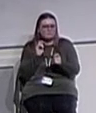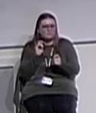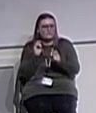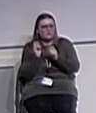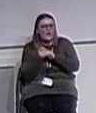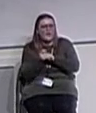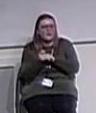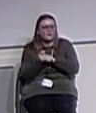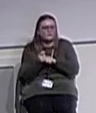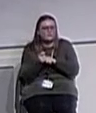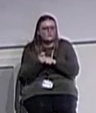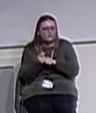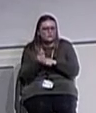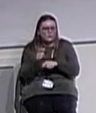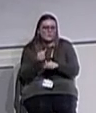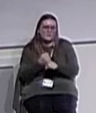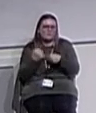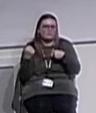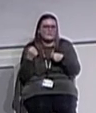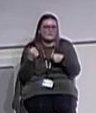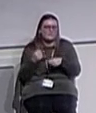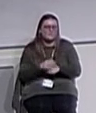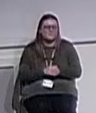get the results in August.